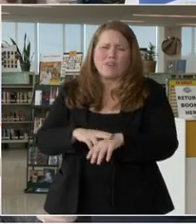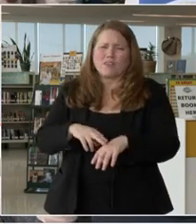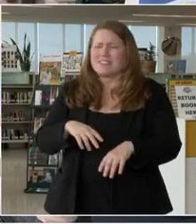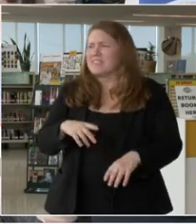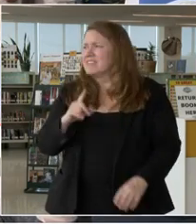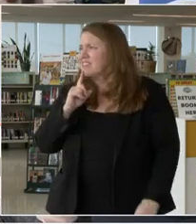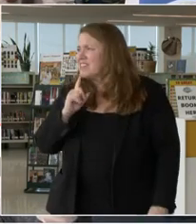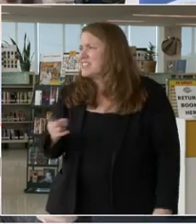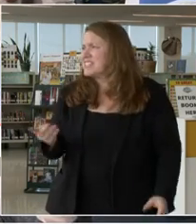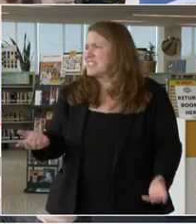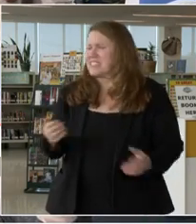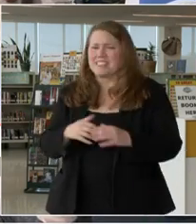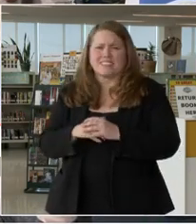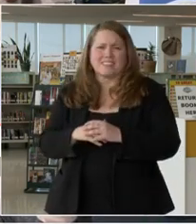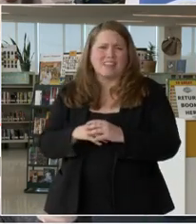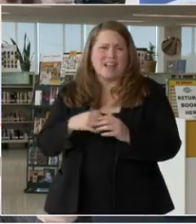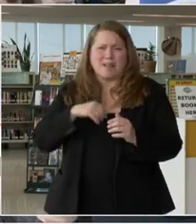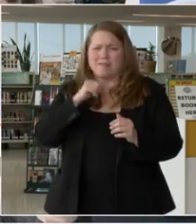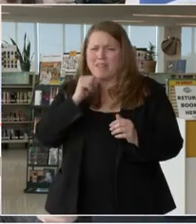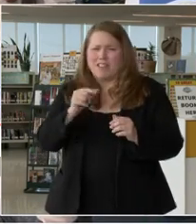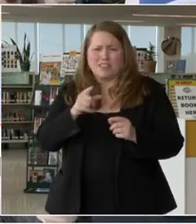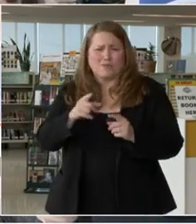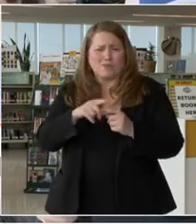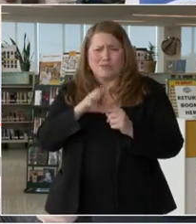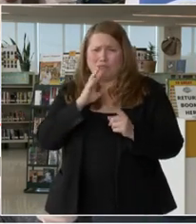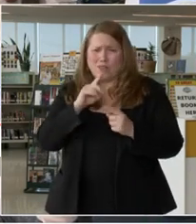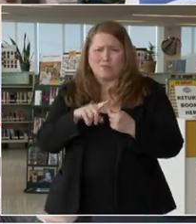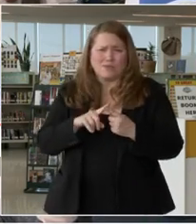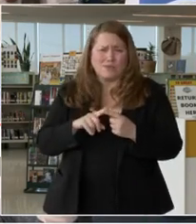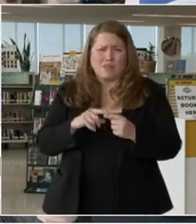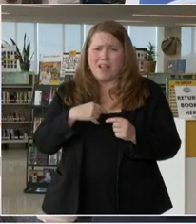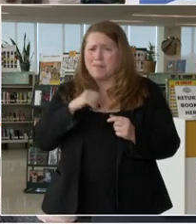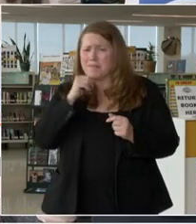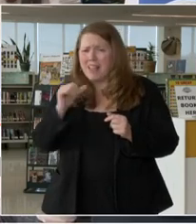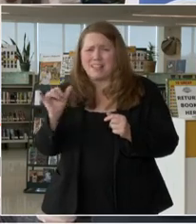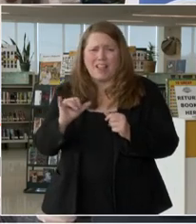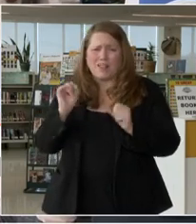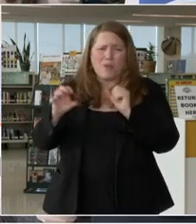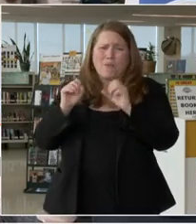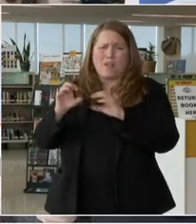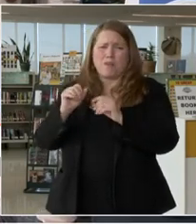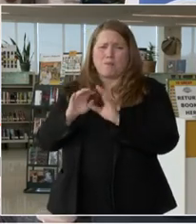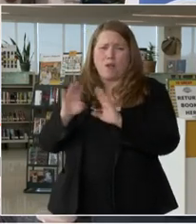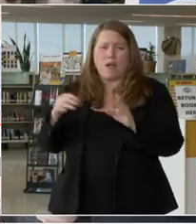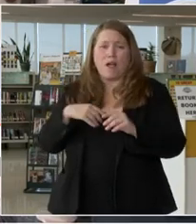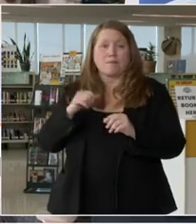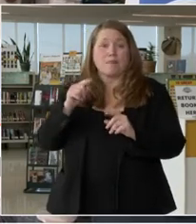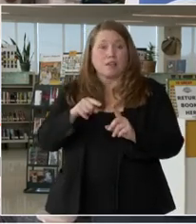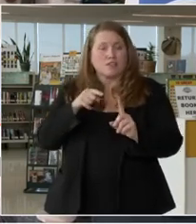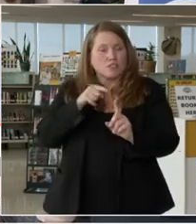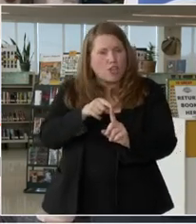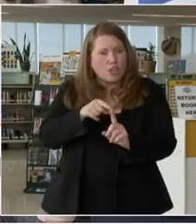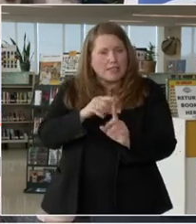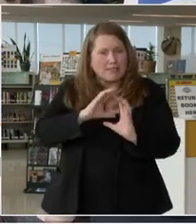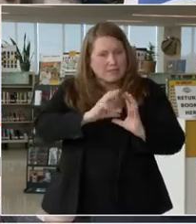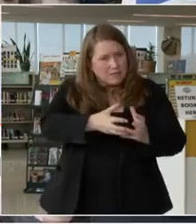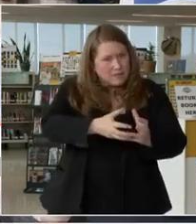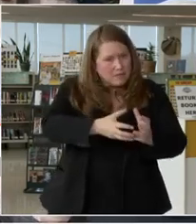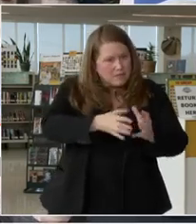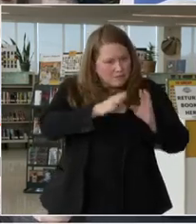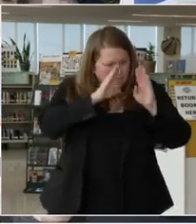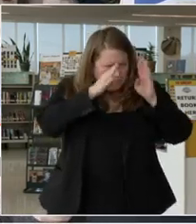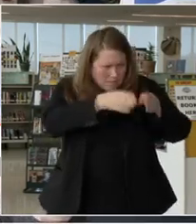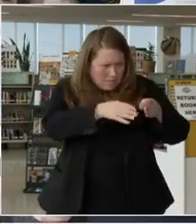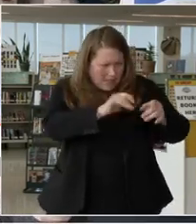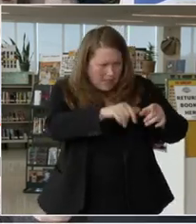not sure who you were talking to, but it's not like throwing it at a wall, but it is throwing it at targets. And being targeted about how